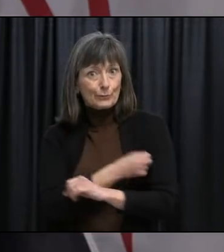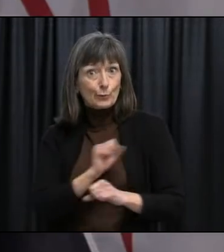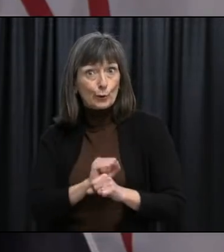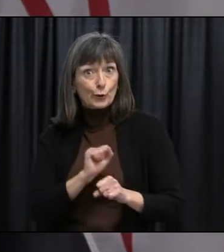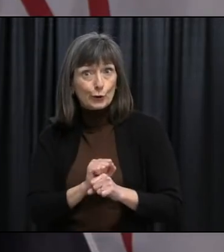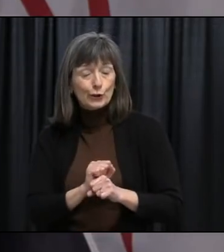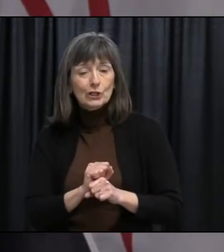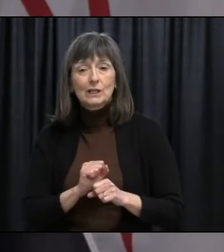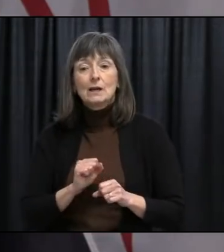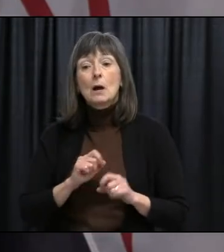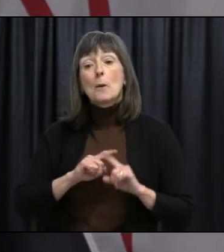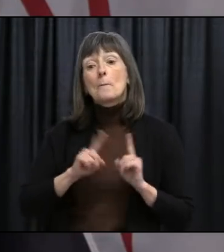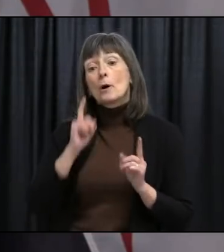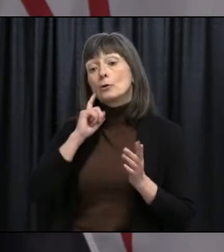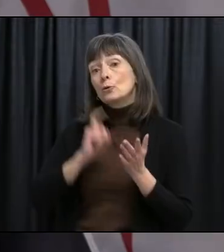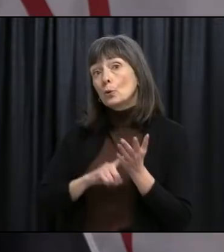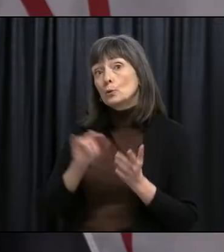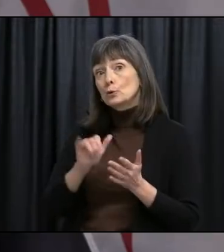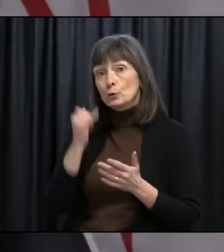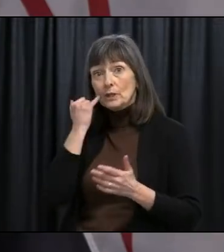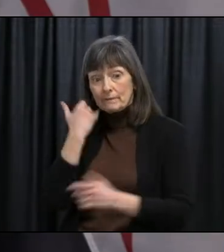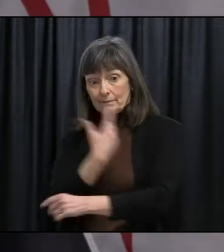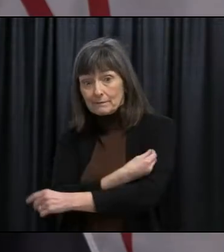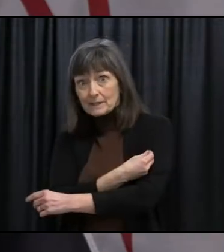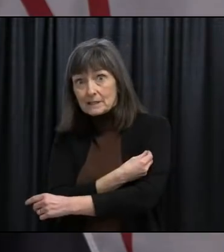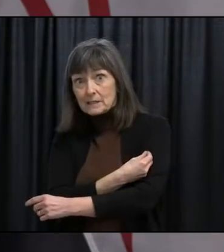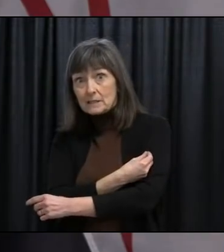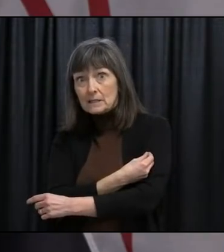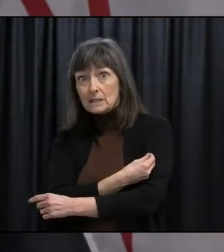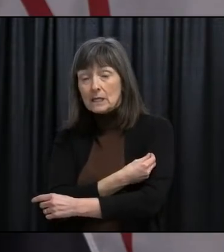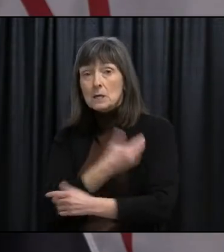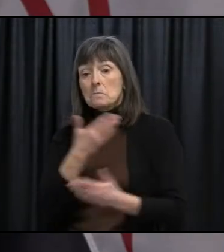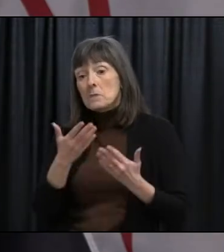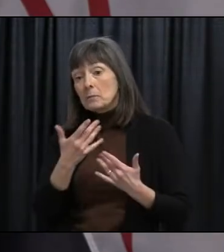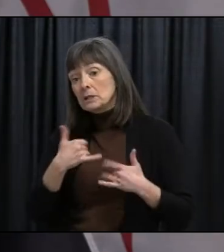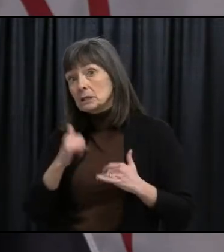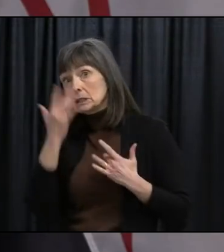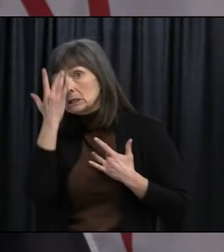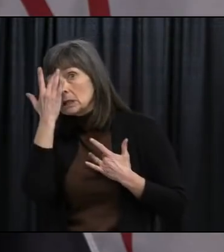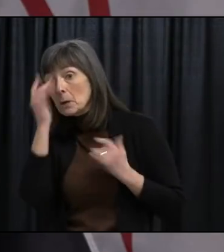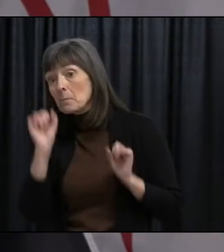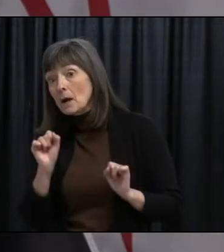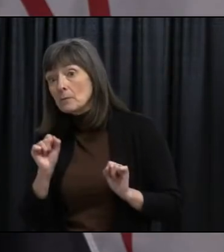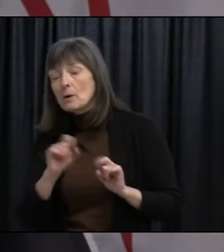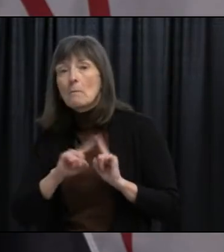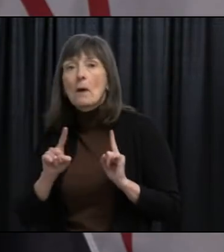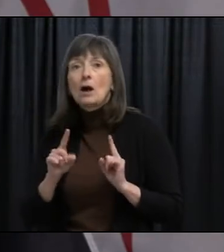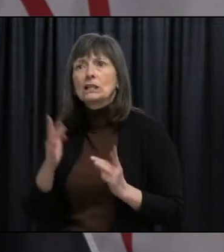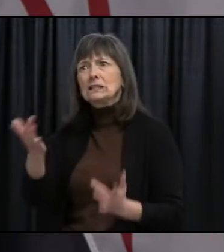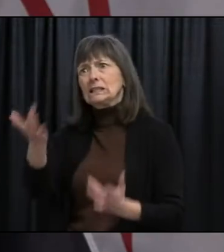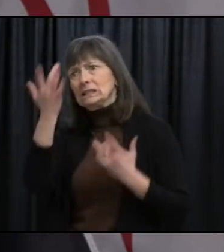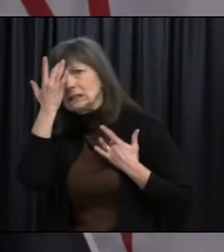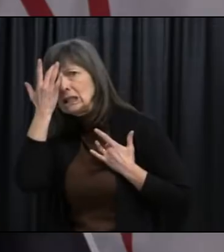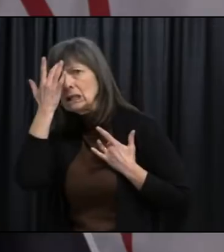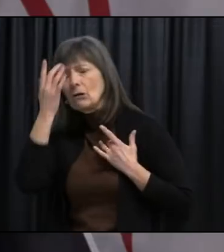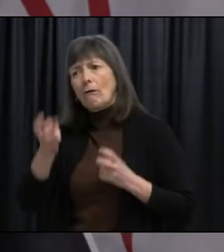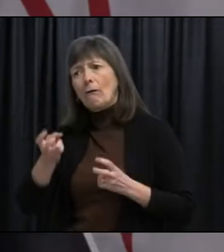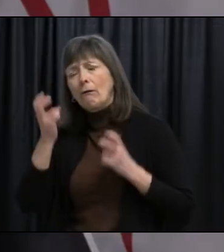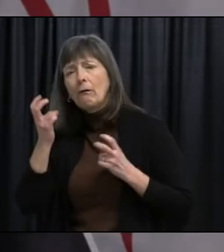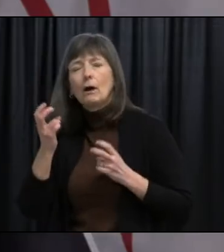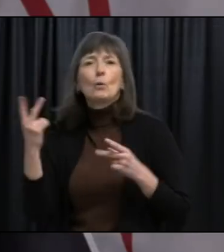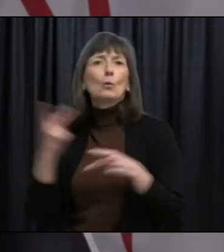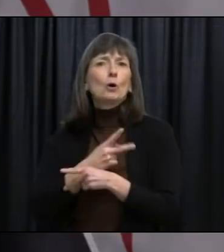death, and all of those parameters are reduced. So, this is why it is